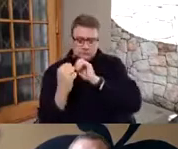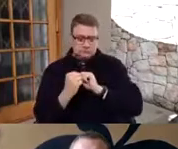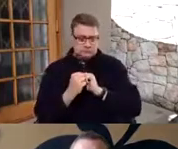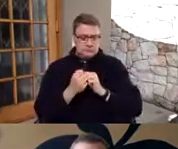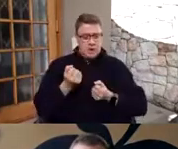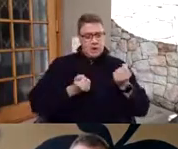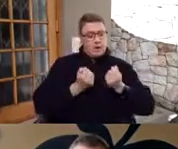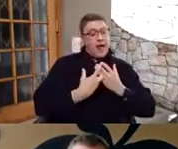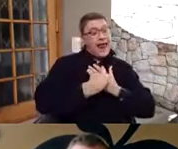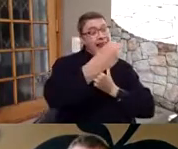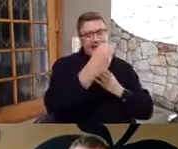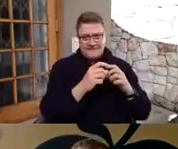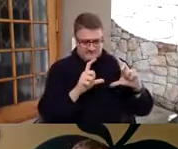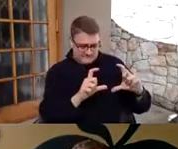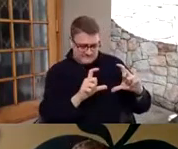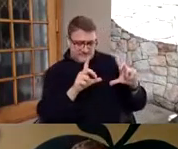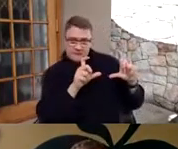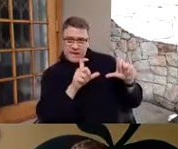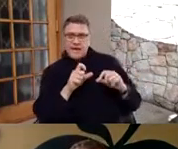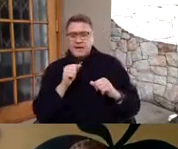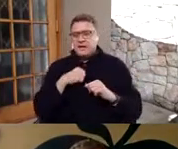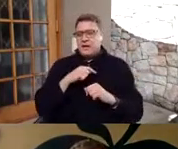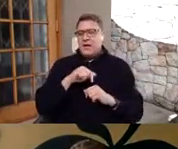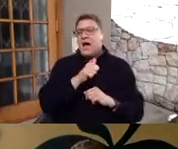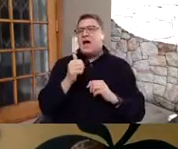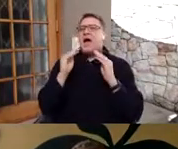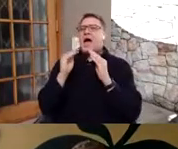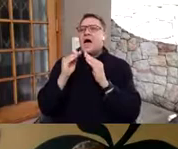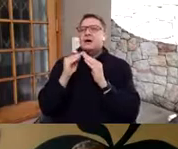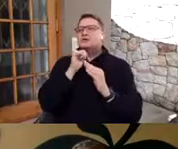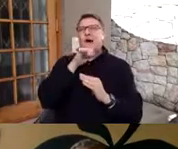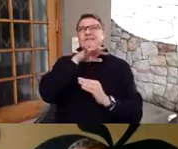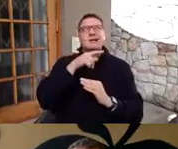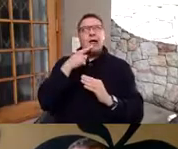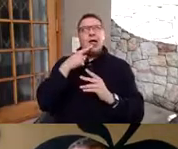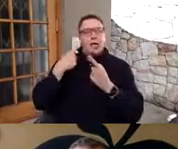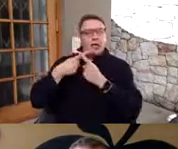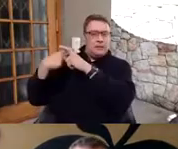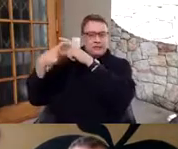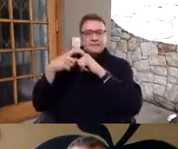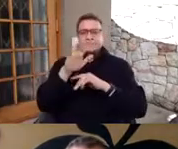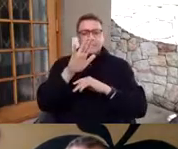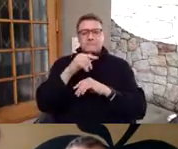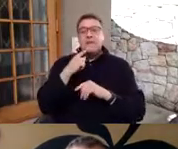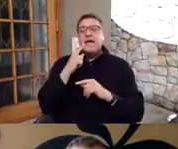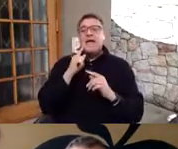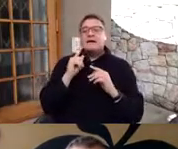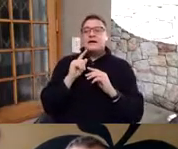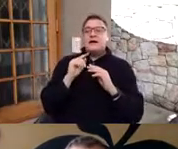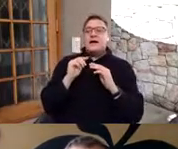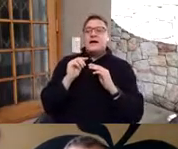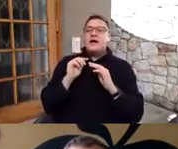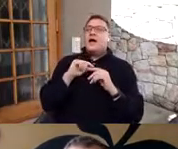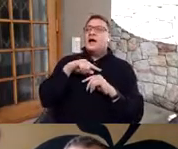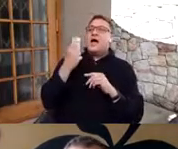to someone else's house, sorry, I'm Afrikaans. If you go to someone else's house, then you can take a